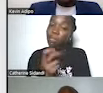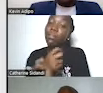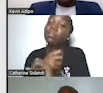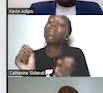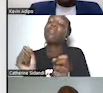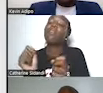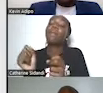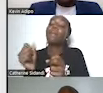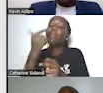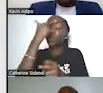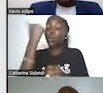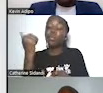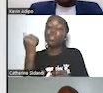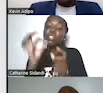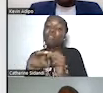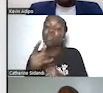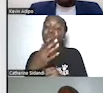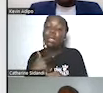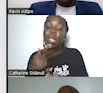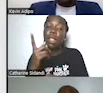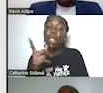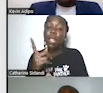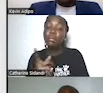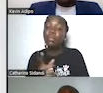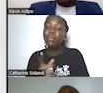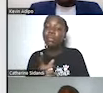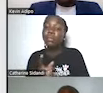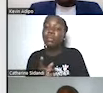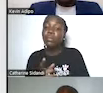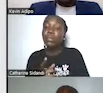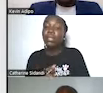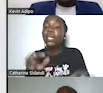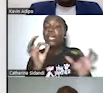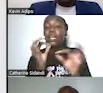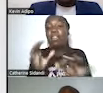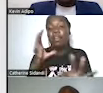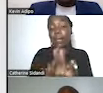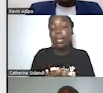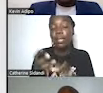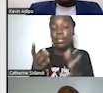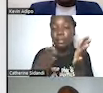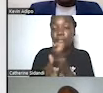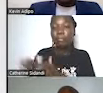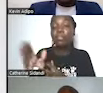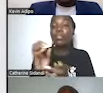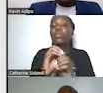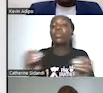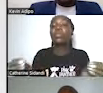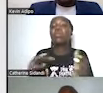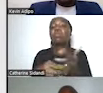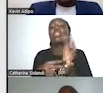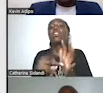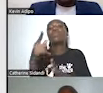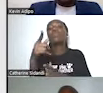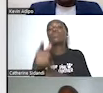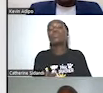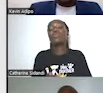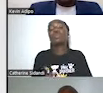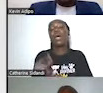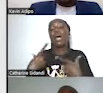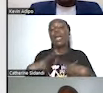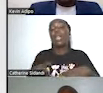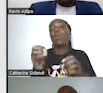building. If you don't get the pass to get in, then you are an intruder. There's something in law